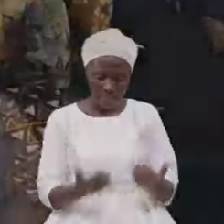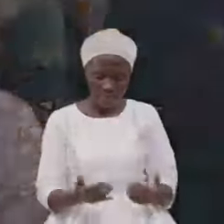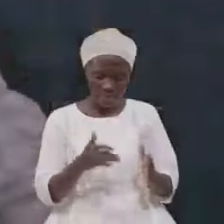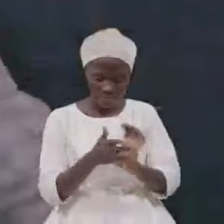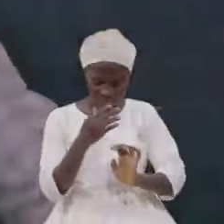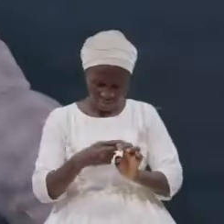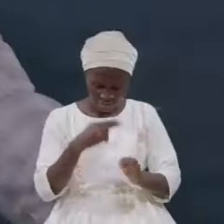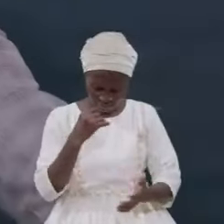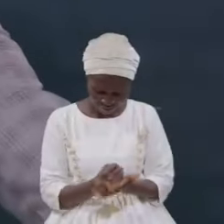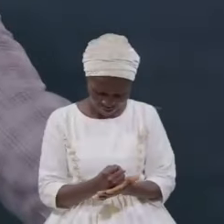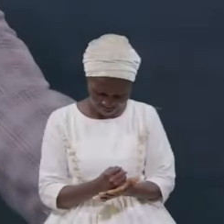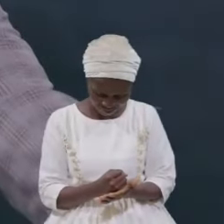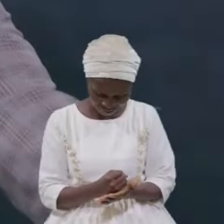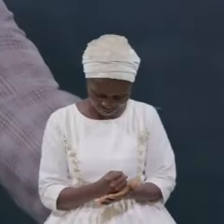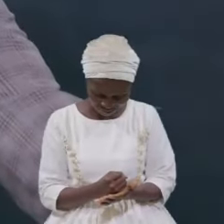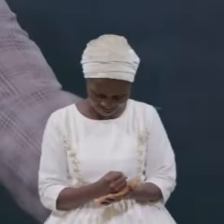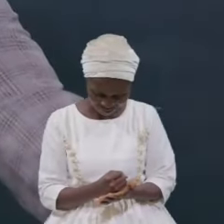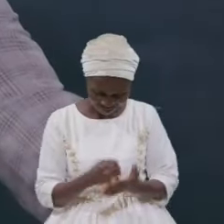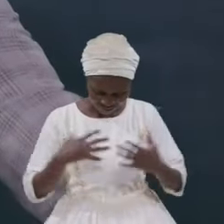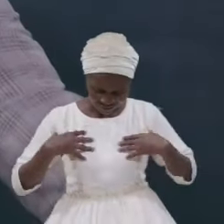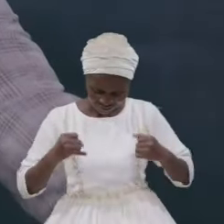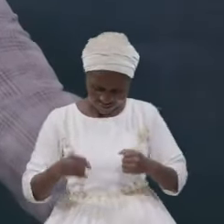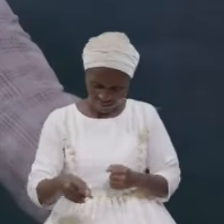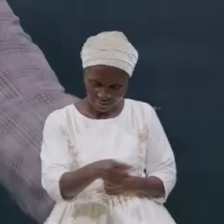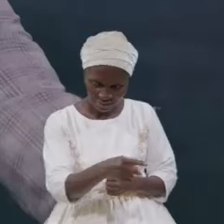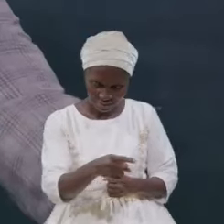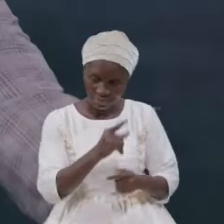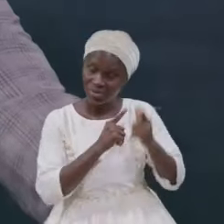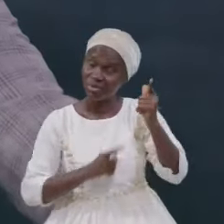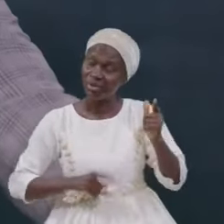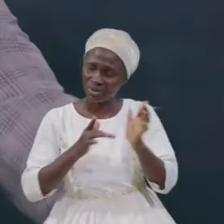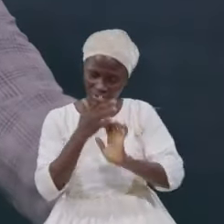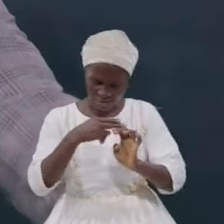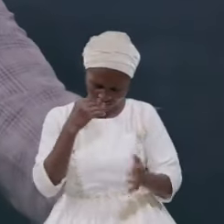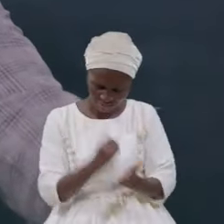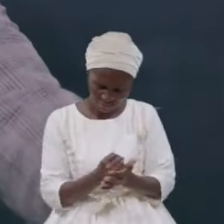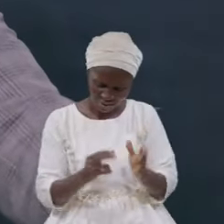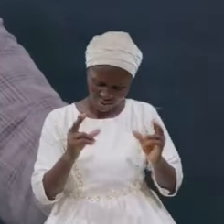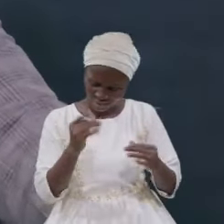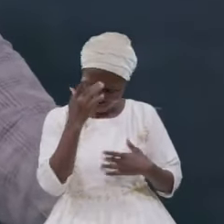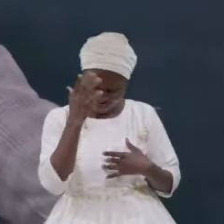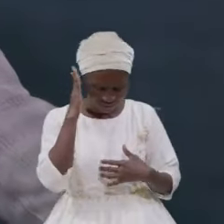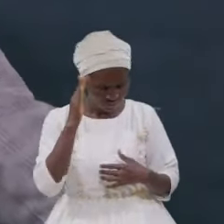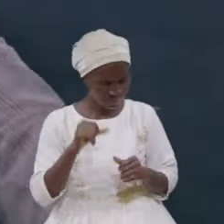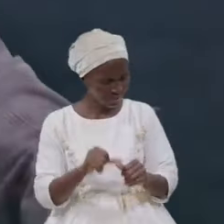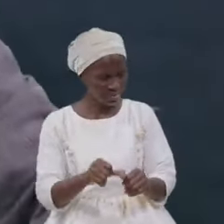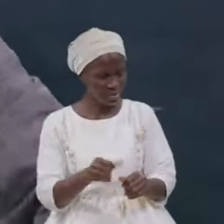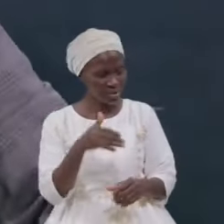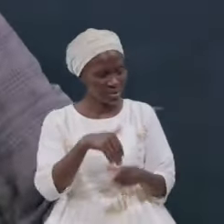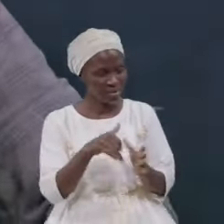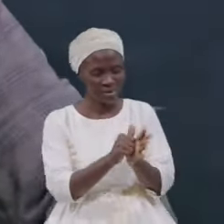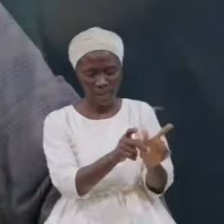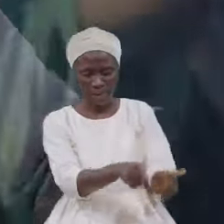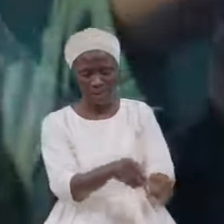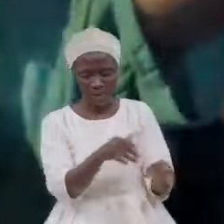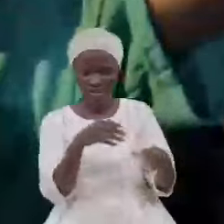Heal them, Lord. No sickness will remain in that person. Heal them, Lord, in